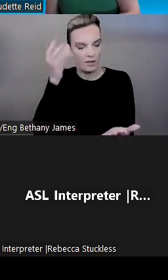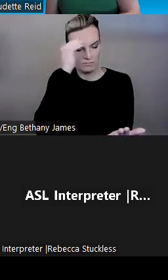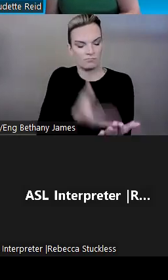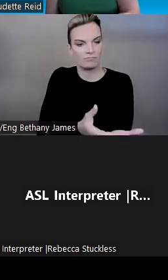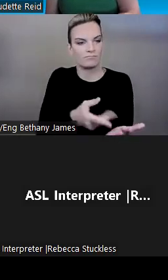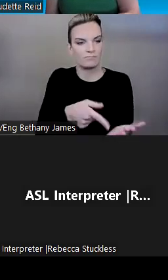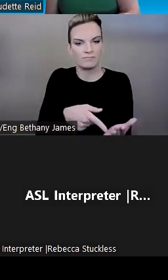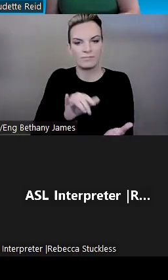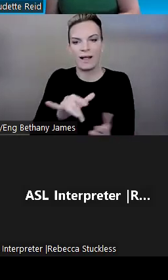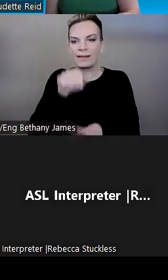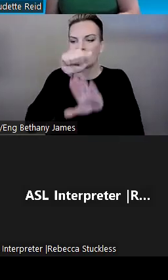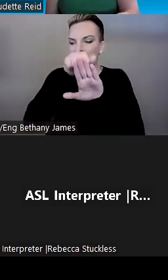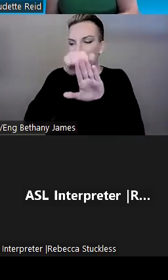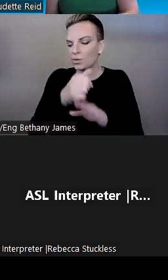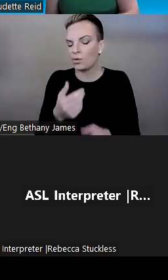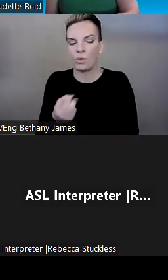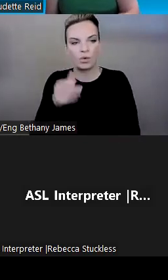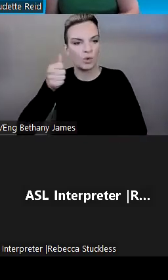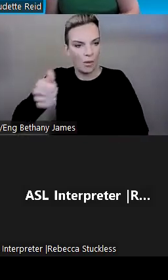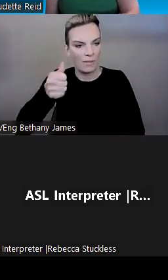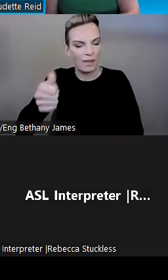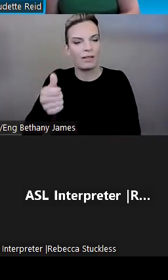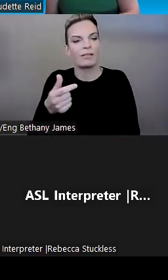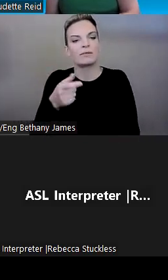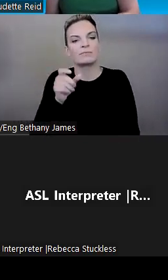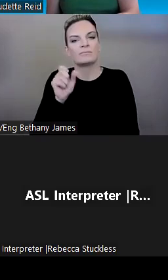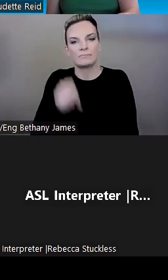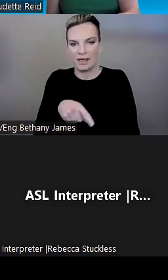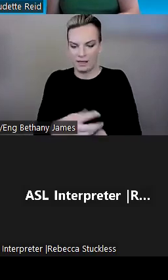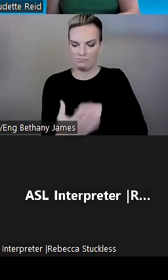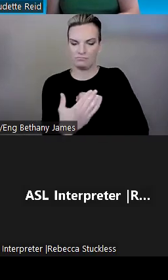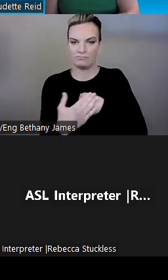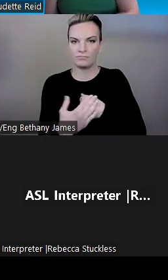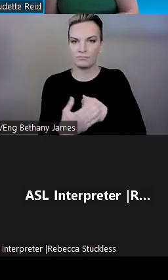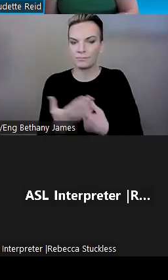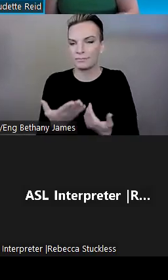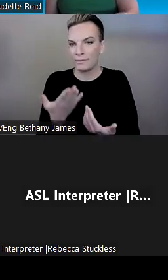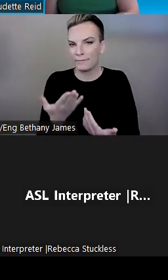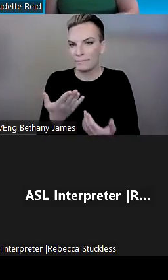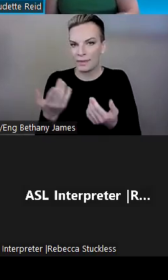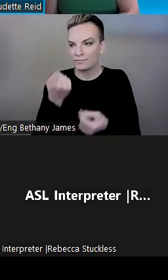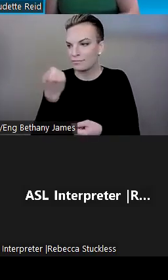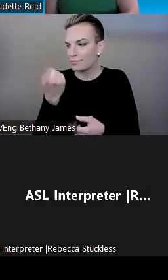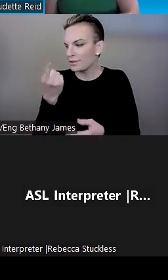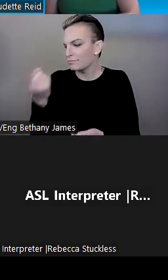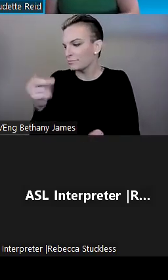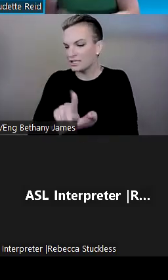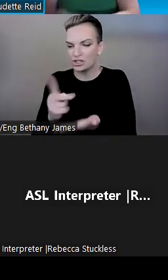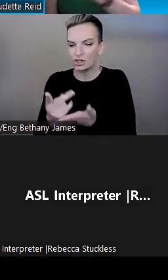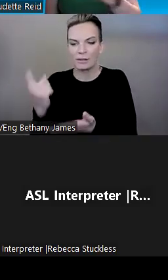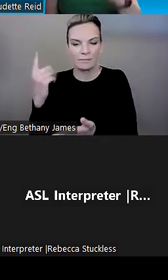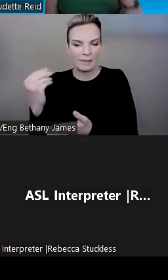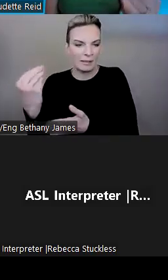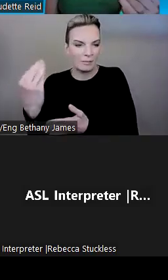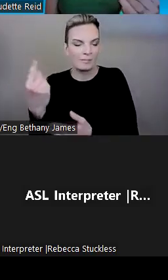the knock on a door or a doorbell, or the beeping of an appliance in your kitchen, so that